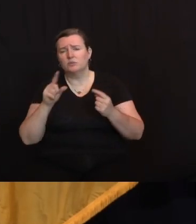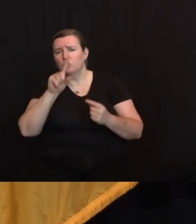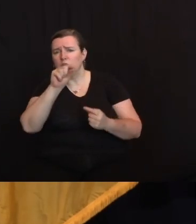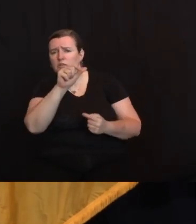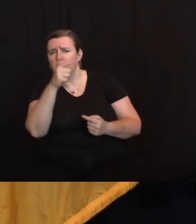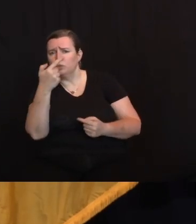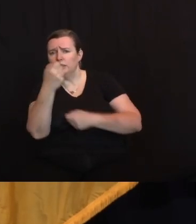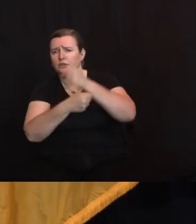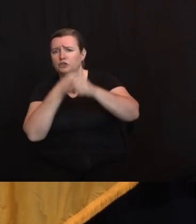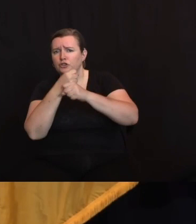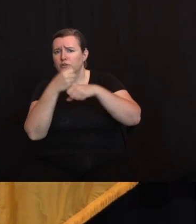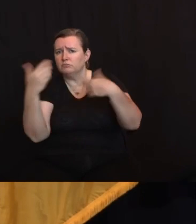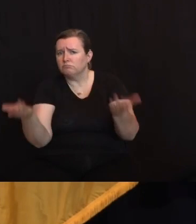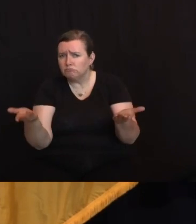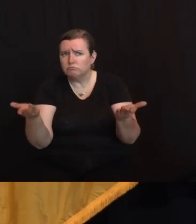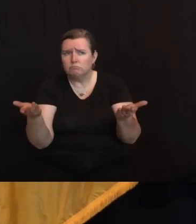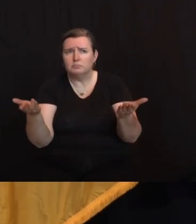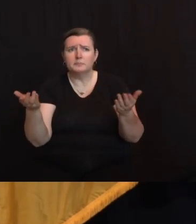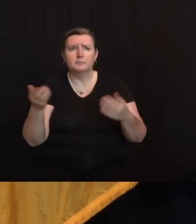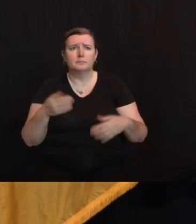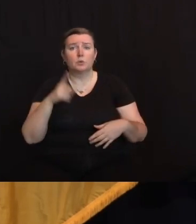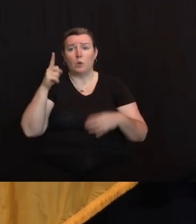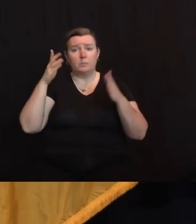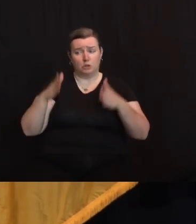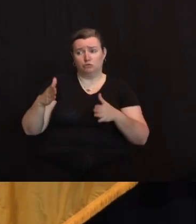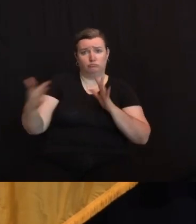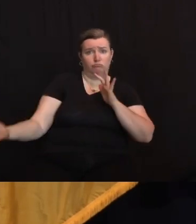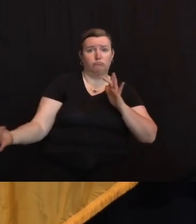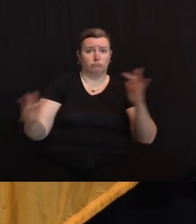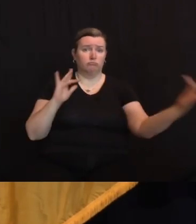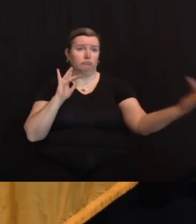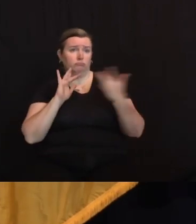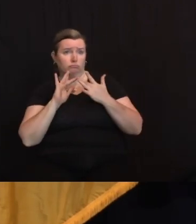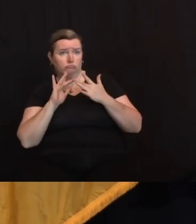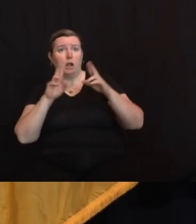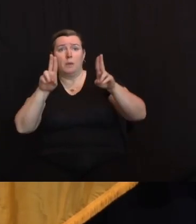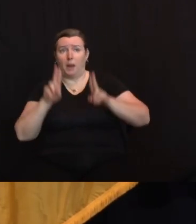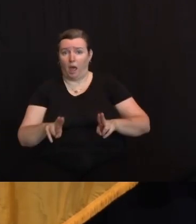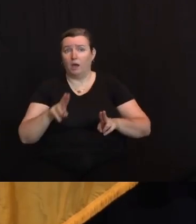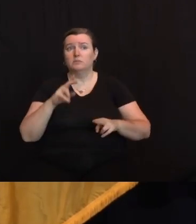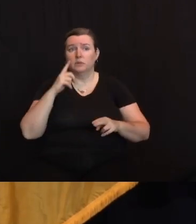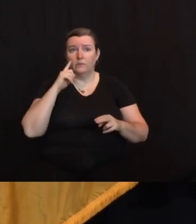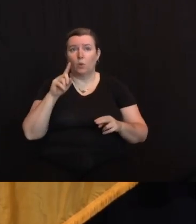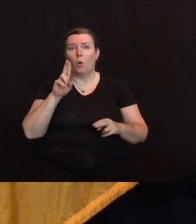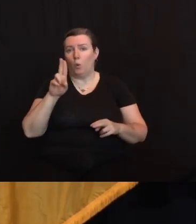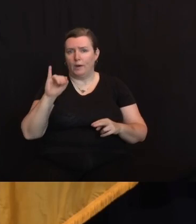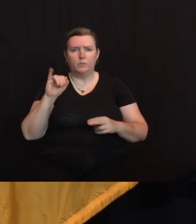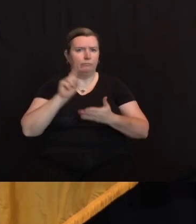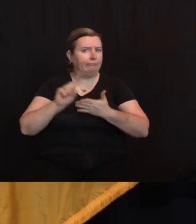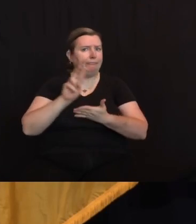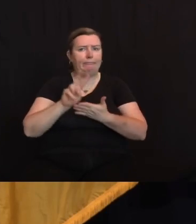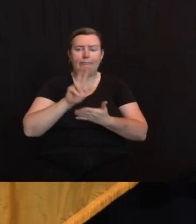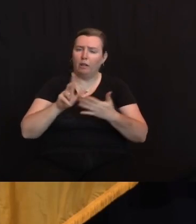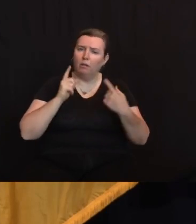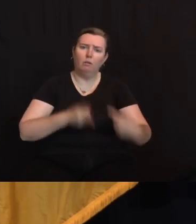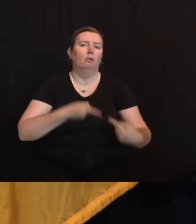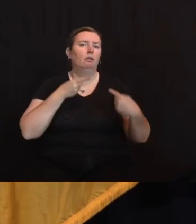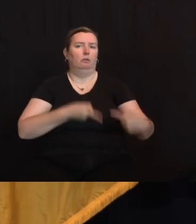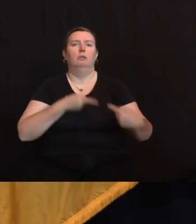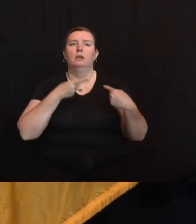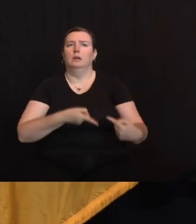was just able to file for unemployment benefits after trying weekly since March, but the system is only enabling her to claim from the date